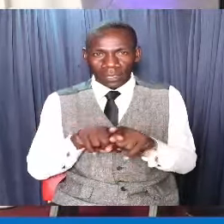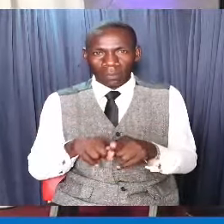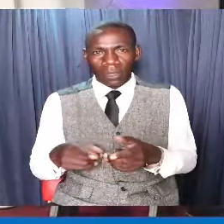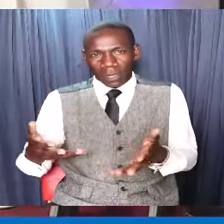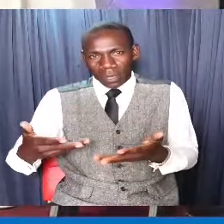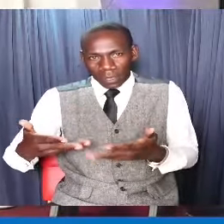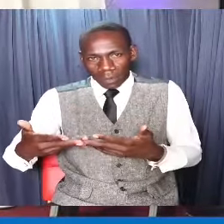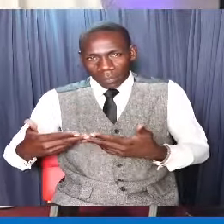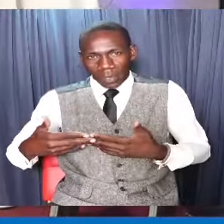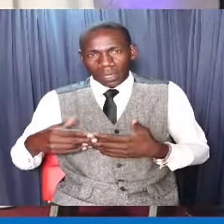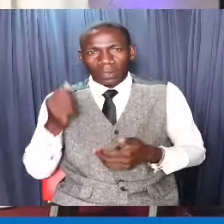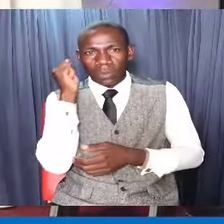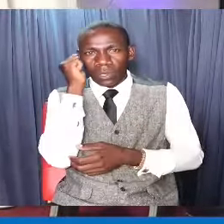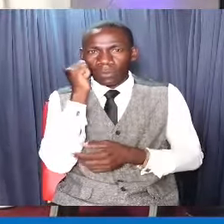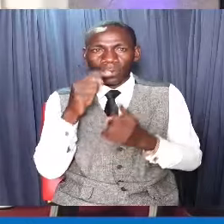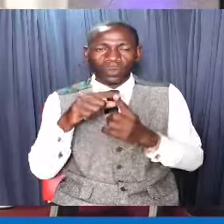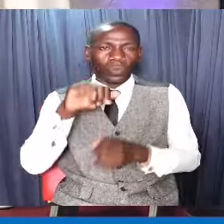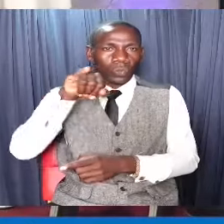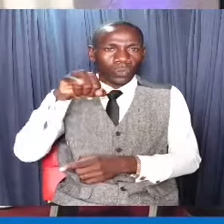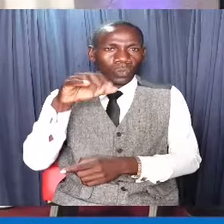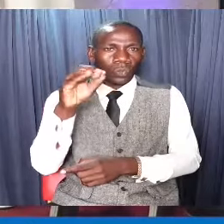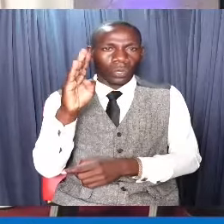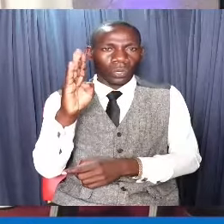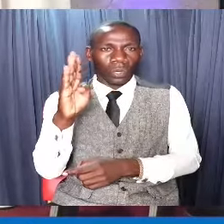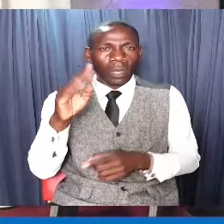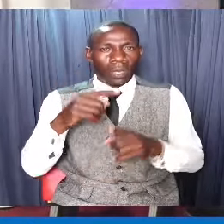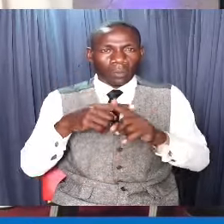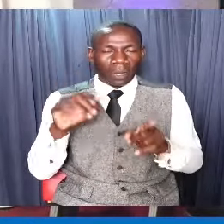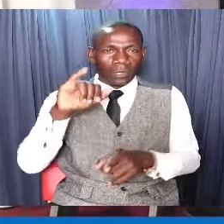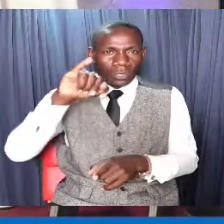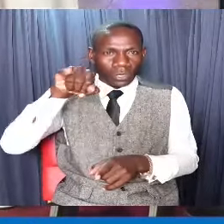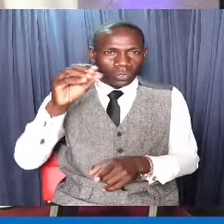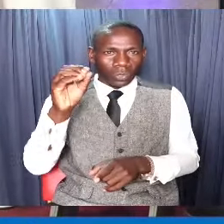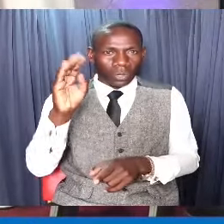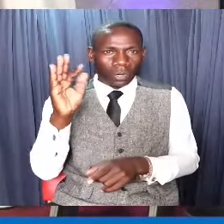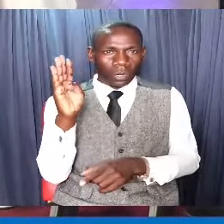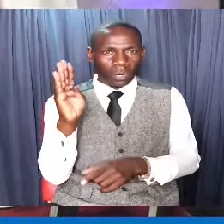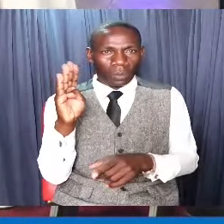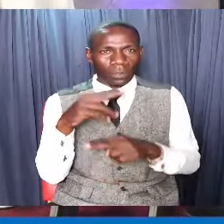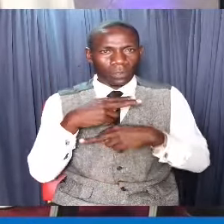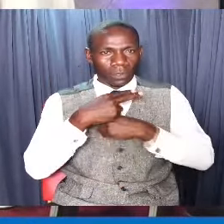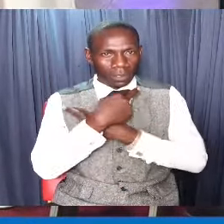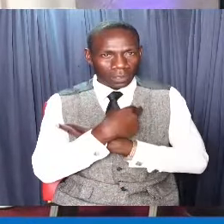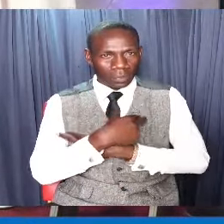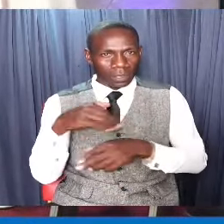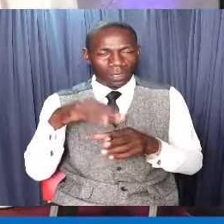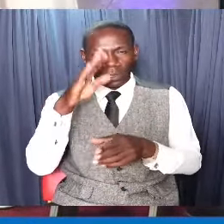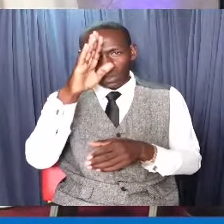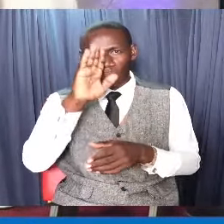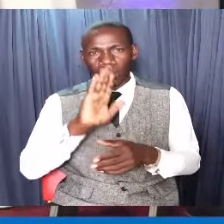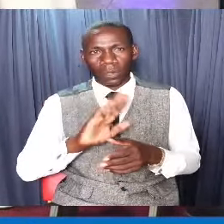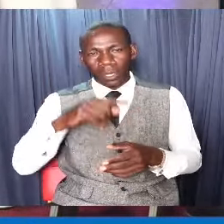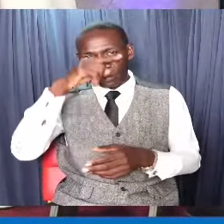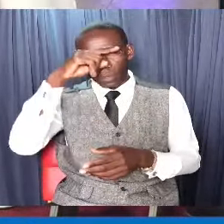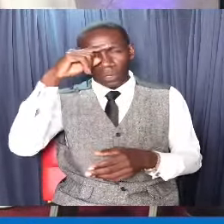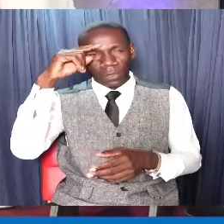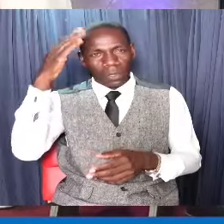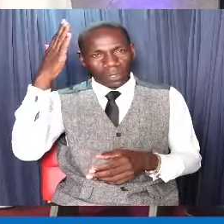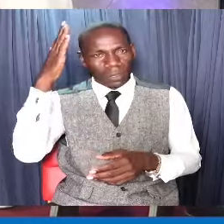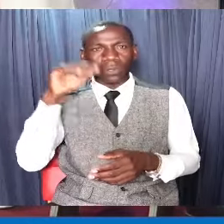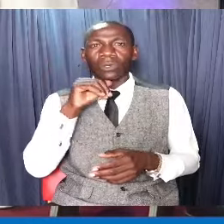kwa Ayubu. Just like the way he brought sorrows to Job. Lakini Ayubu akatulia kwa Mungu. But Job was settling in God. Maana alikuwa